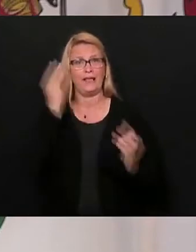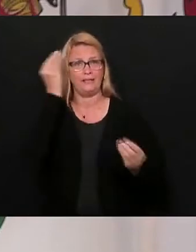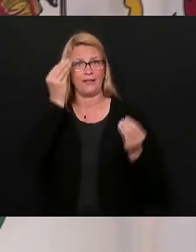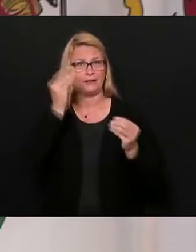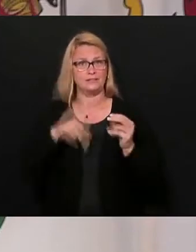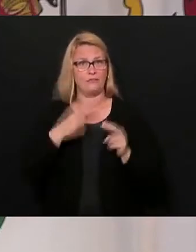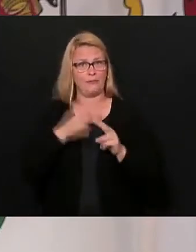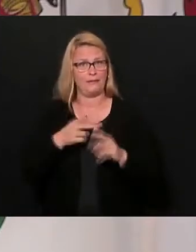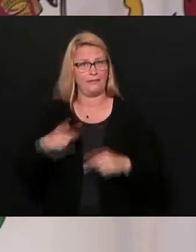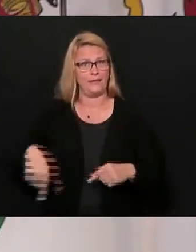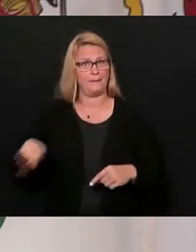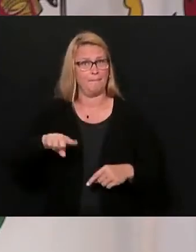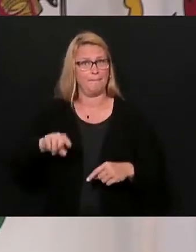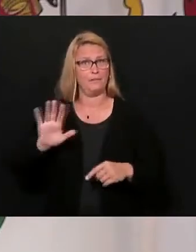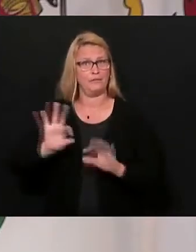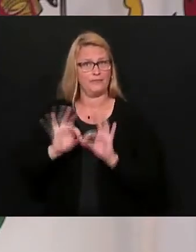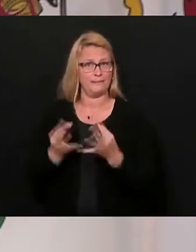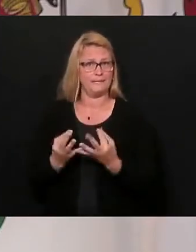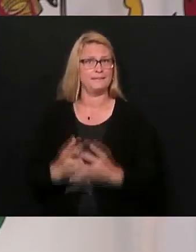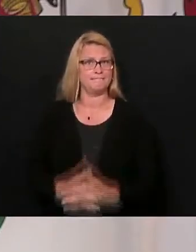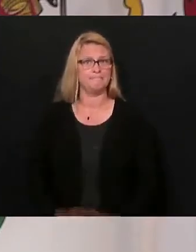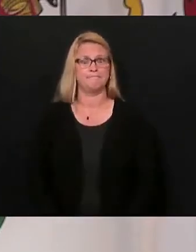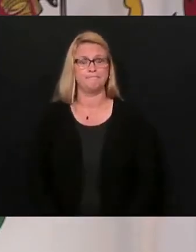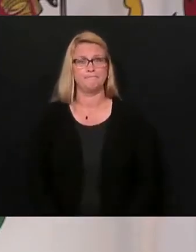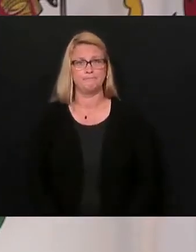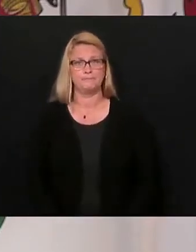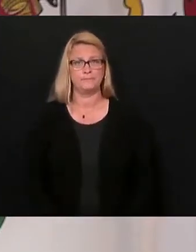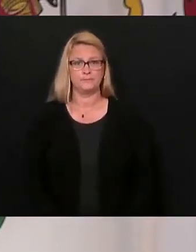prayers. Please do.